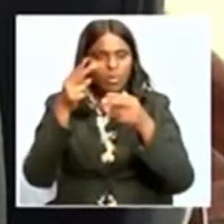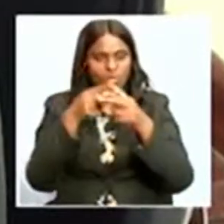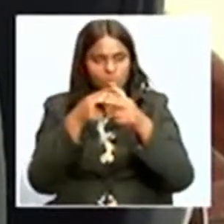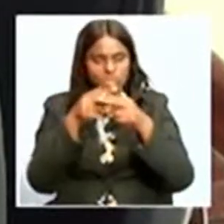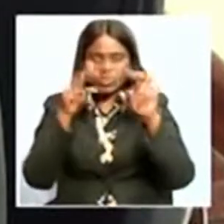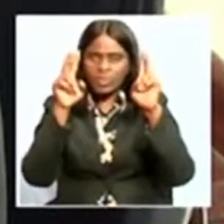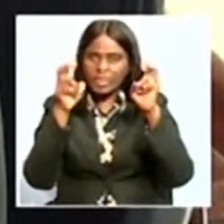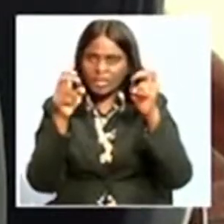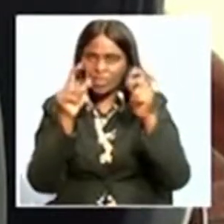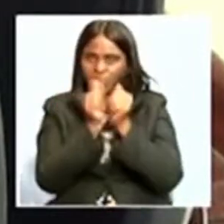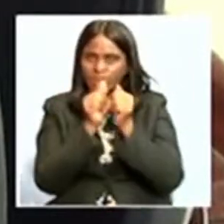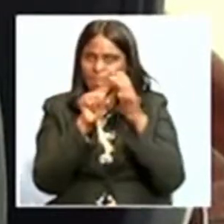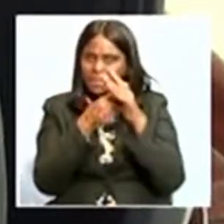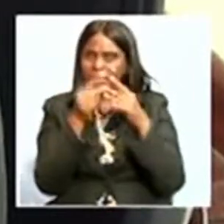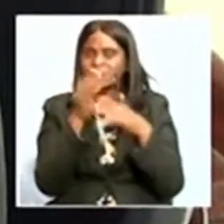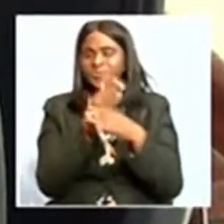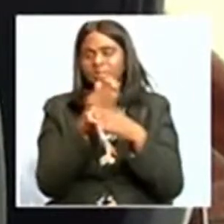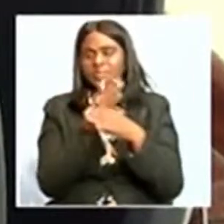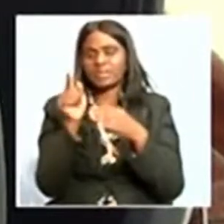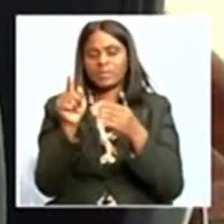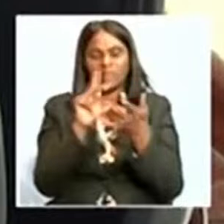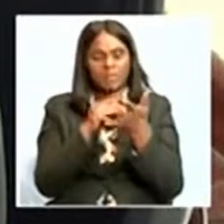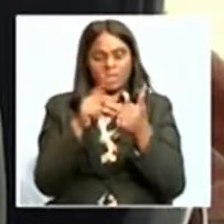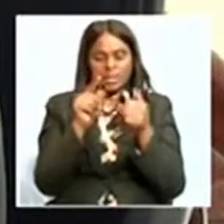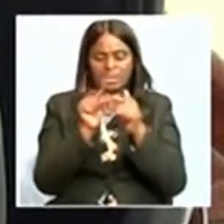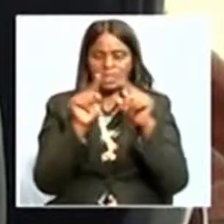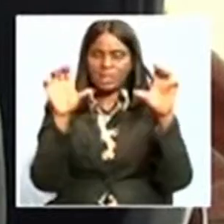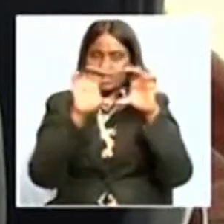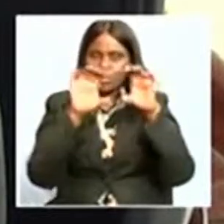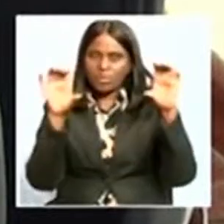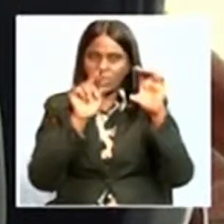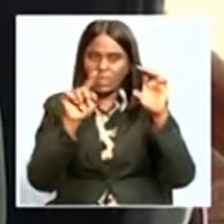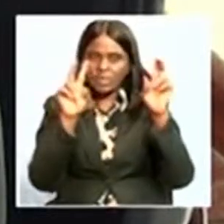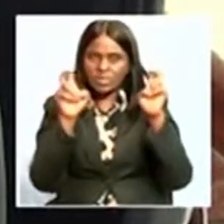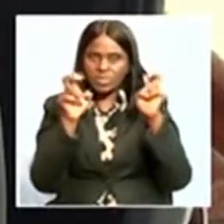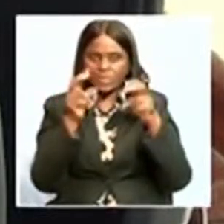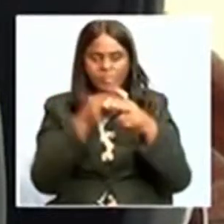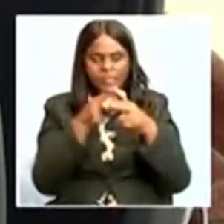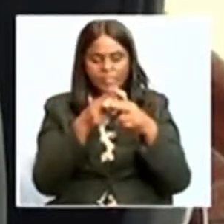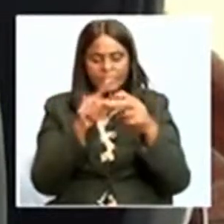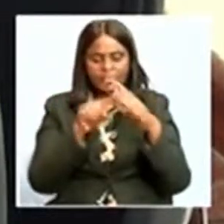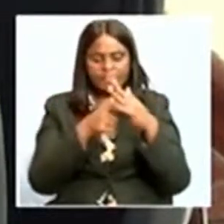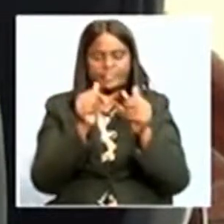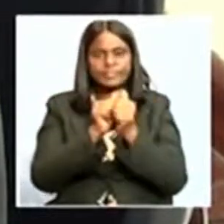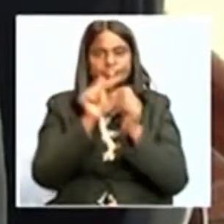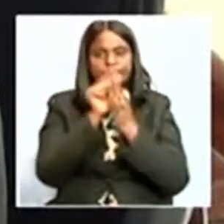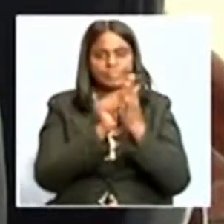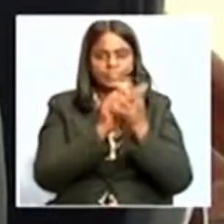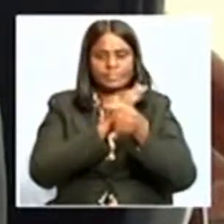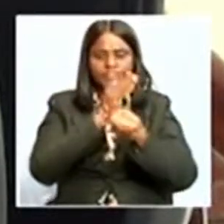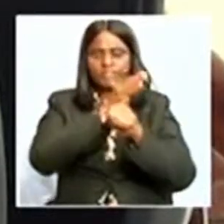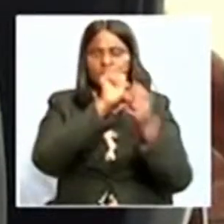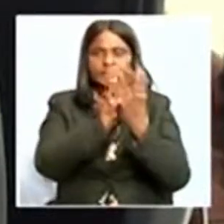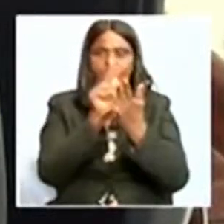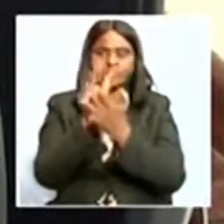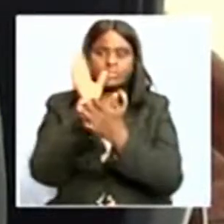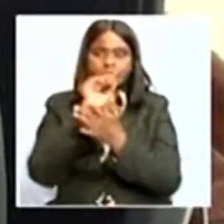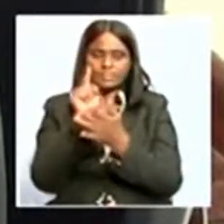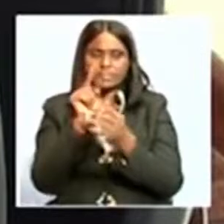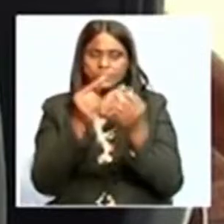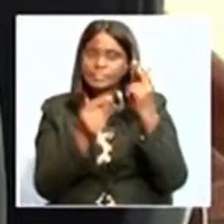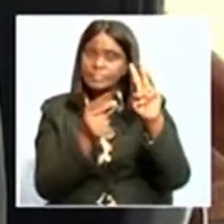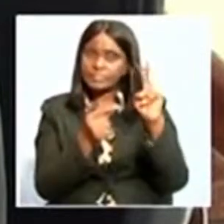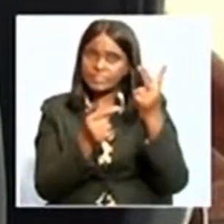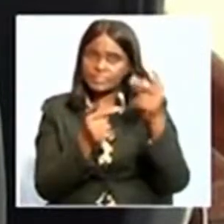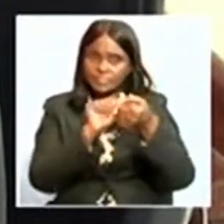title and commencement. The clause provides for the short title and commencement of the Act once enacted. So Clause 2 provides